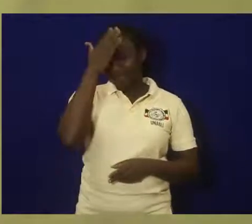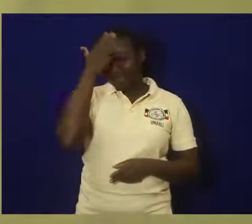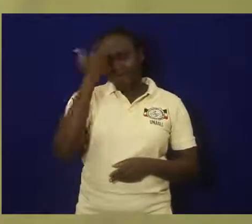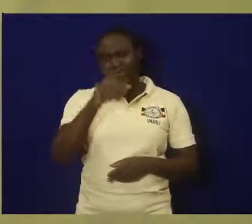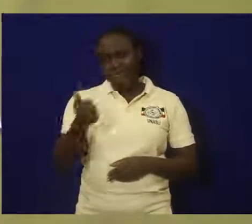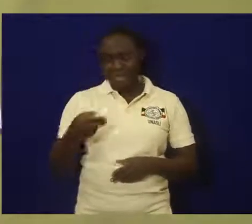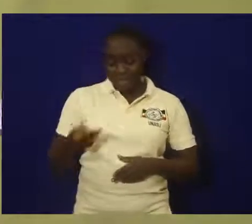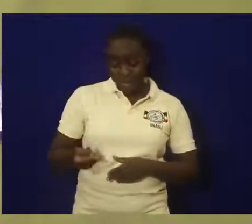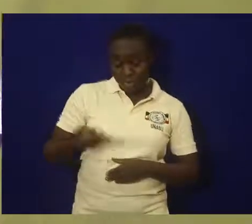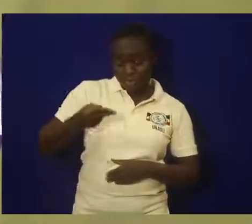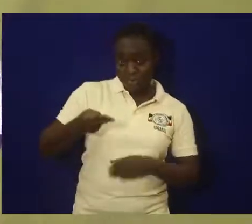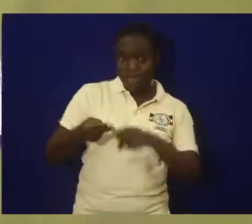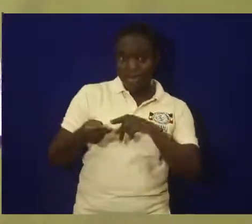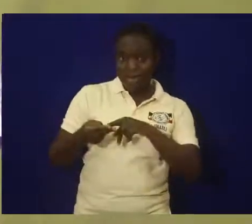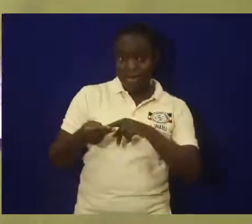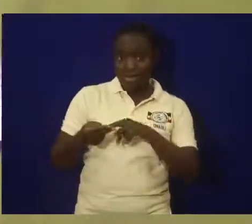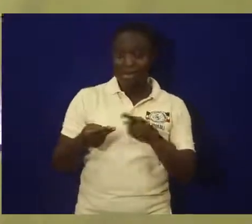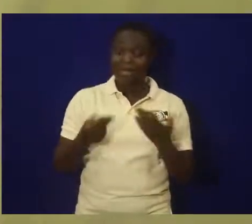all of us know the spoon.